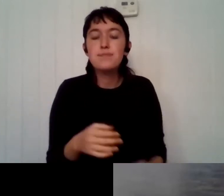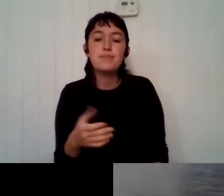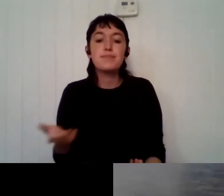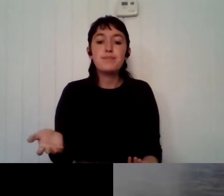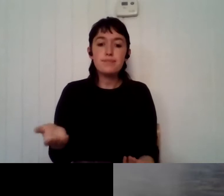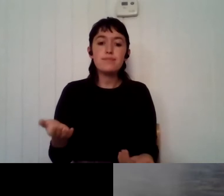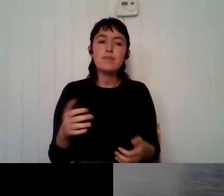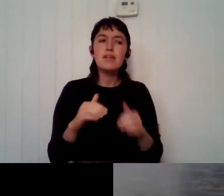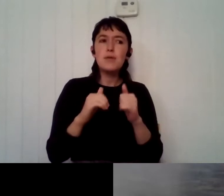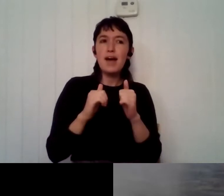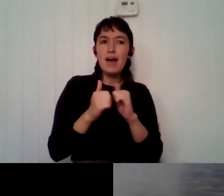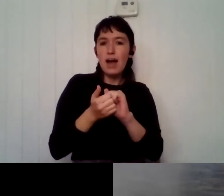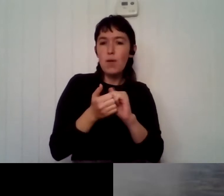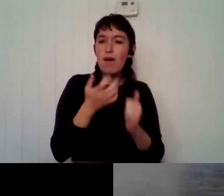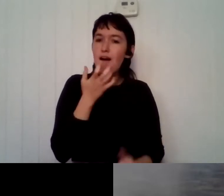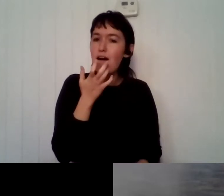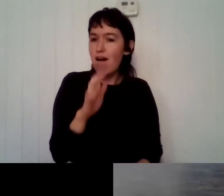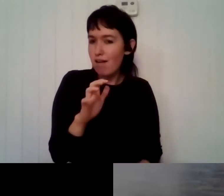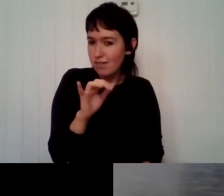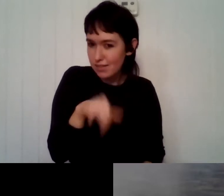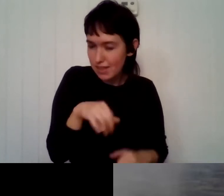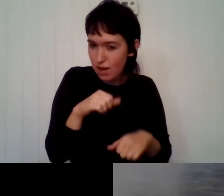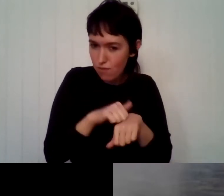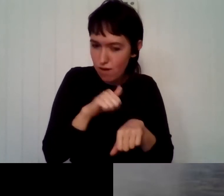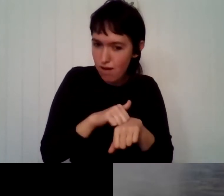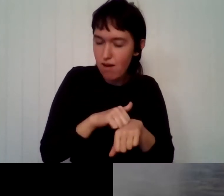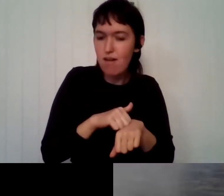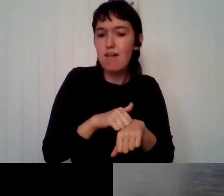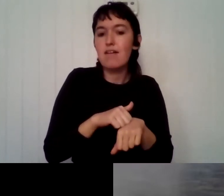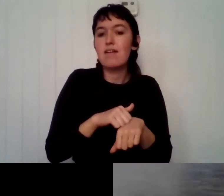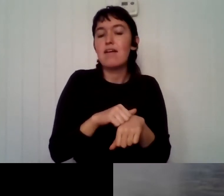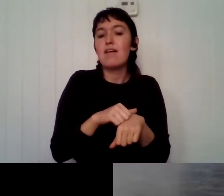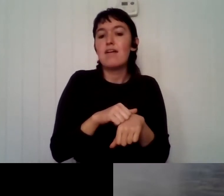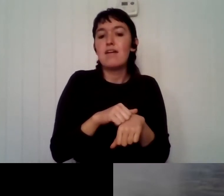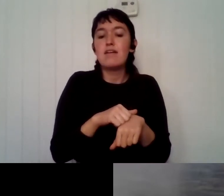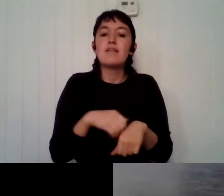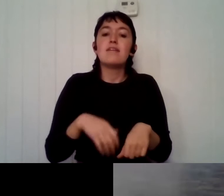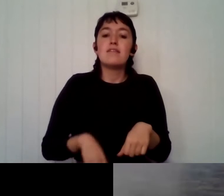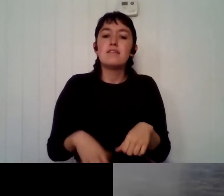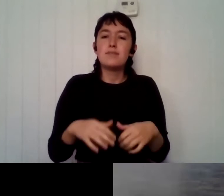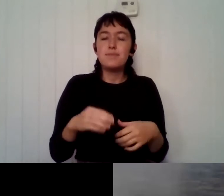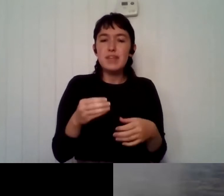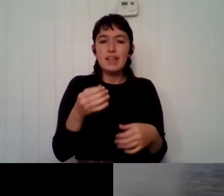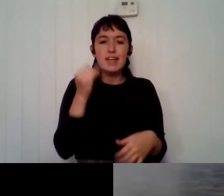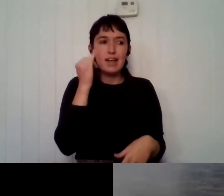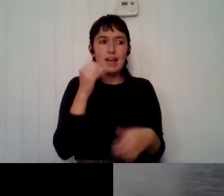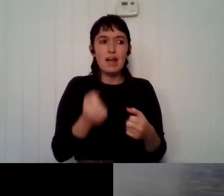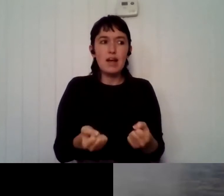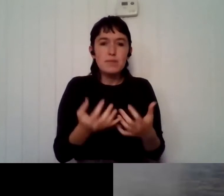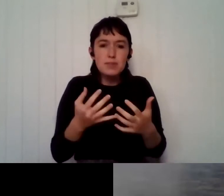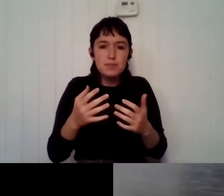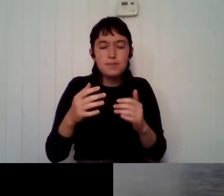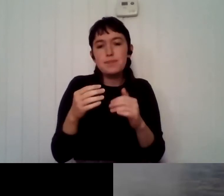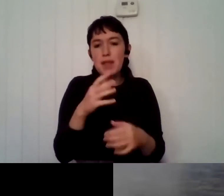hot is that rock? And how viscous, how melted it is. So it's basically, your